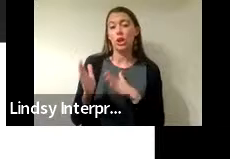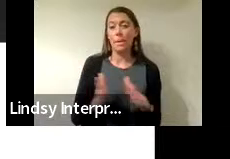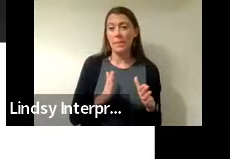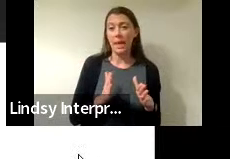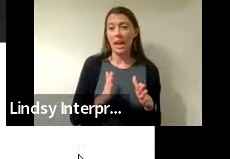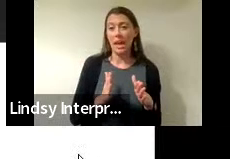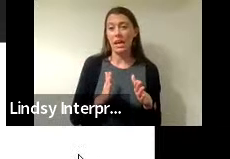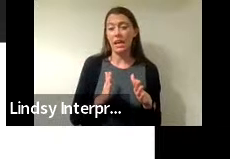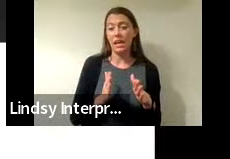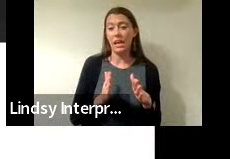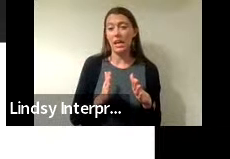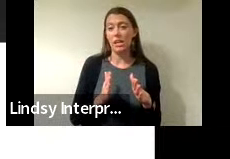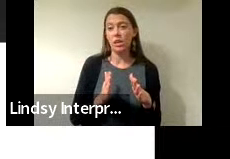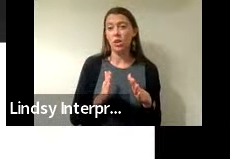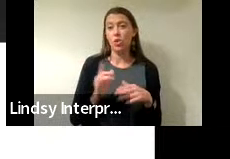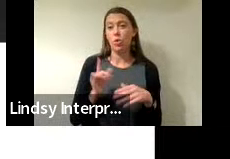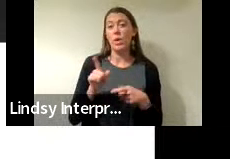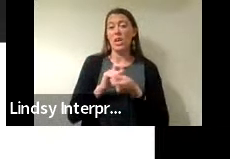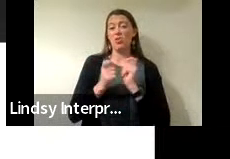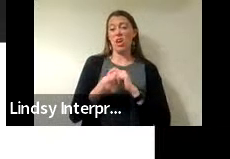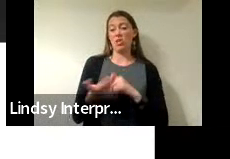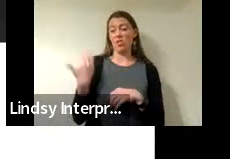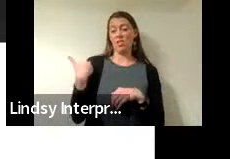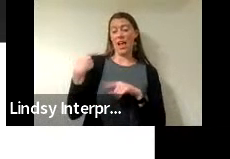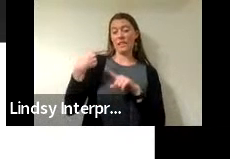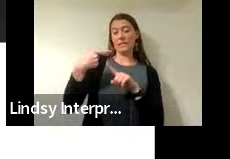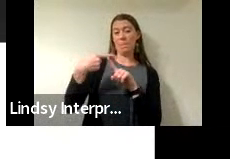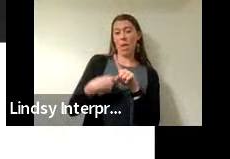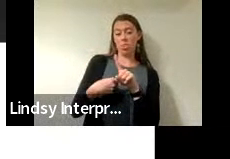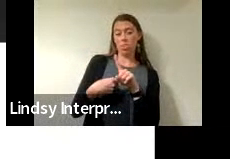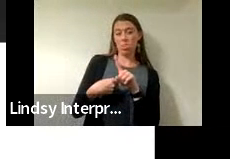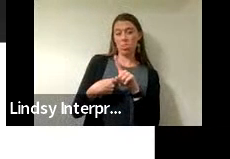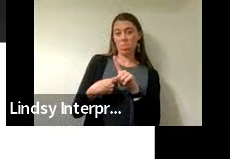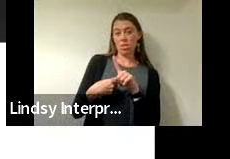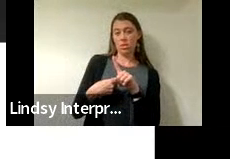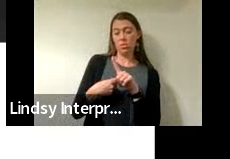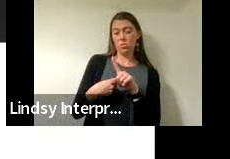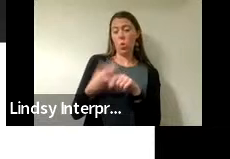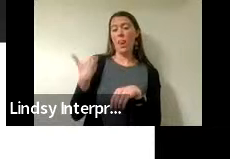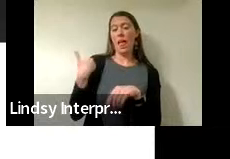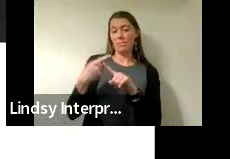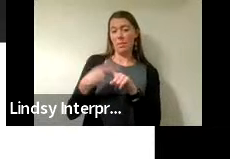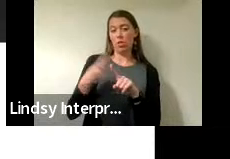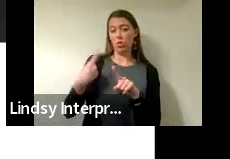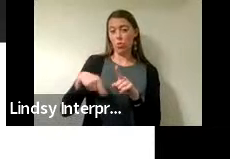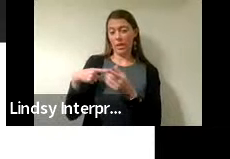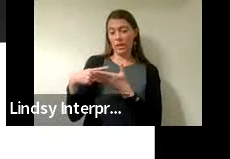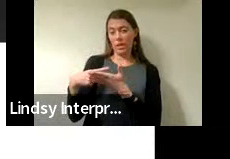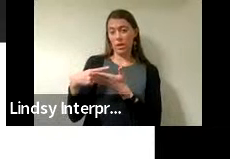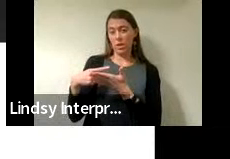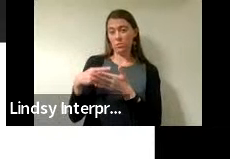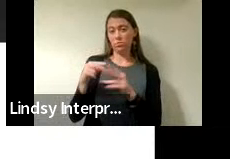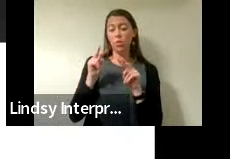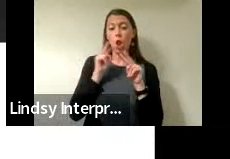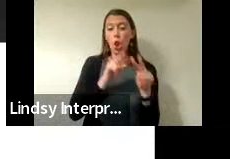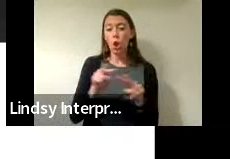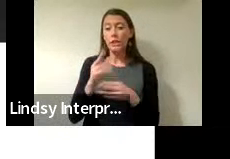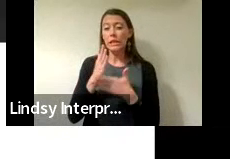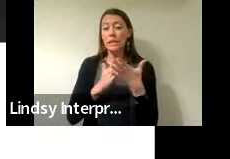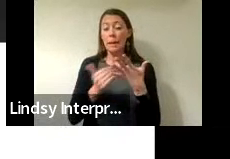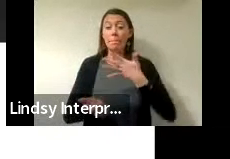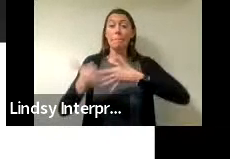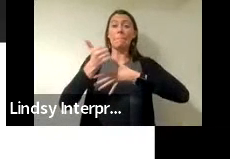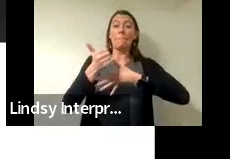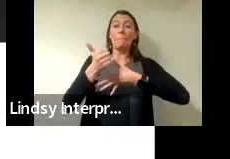21. Last month when we met, we went through and identified some high priority areas. If you go to